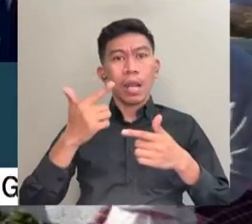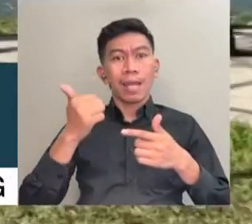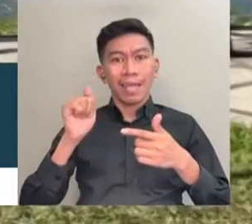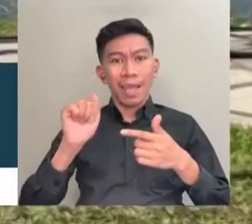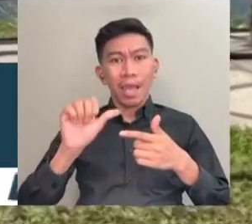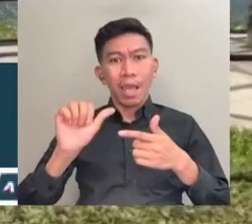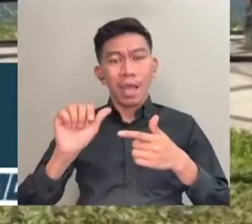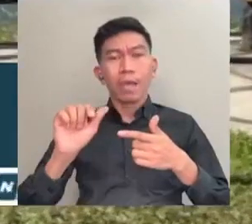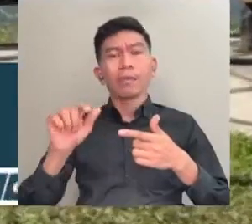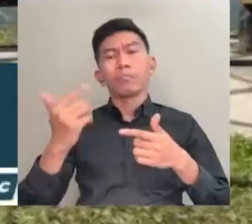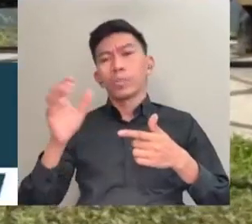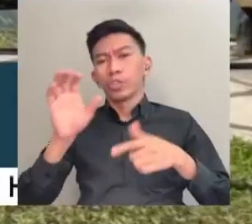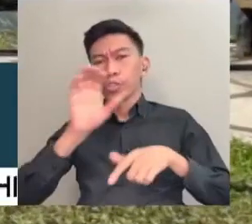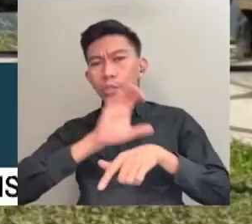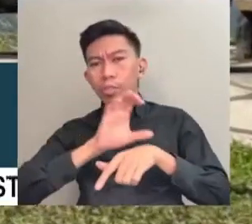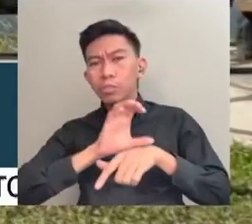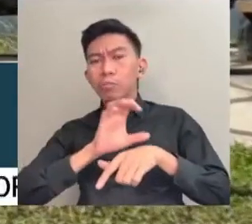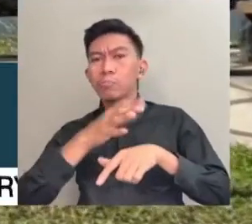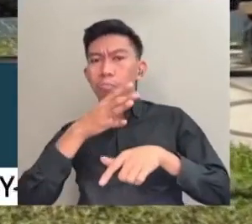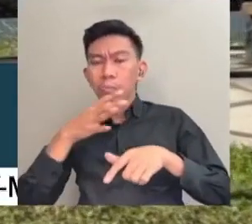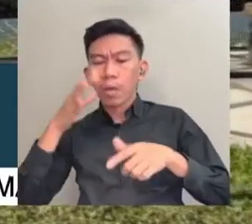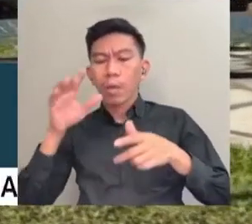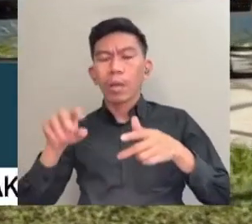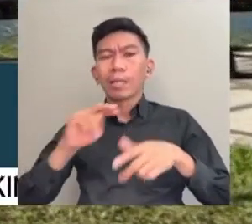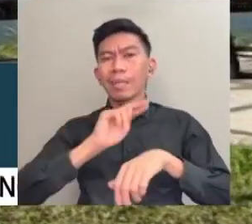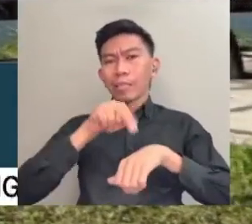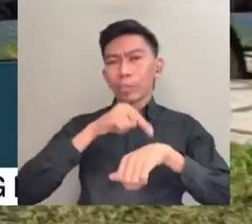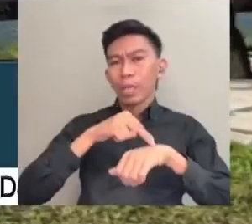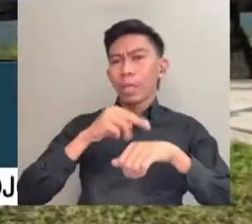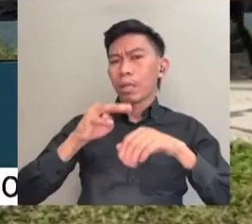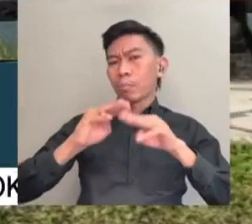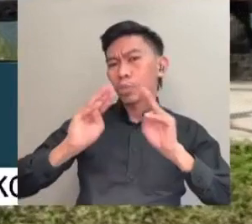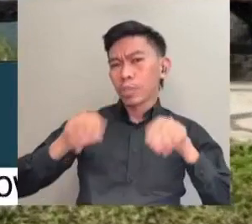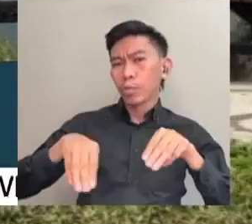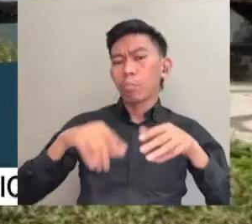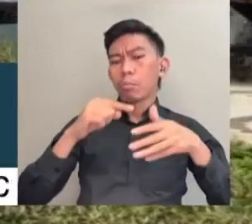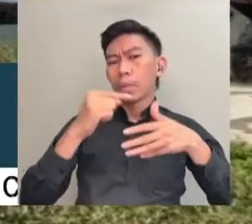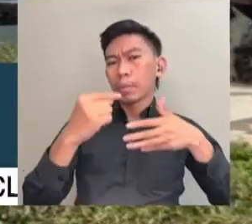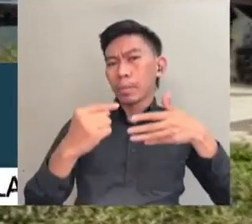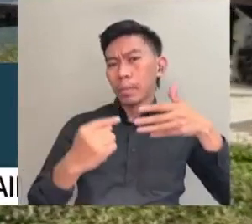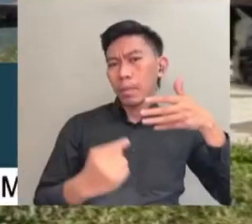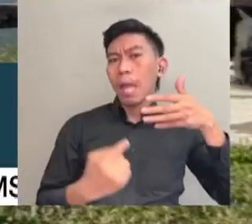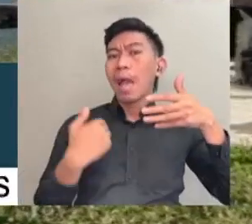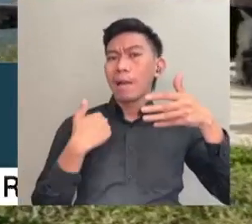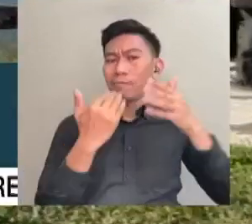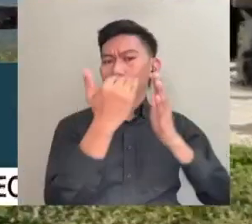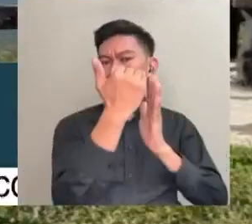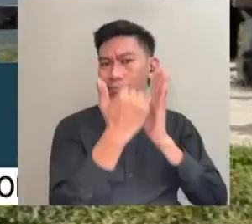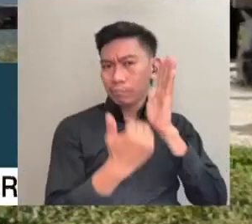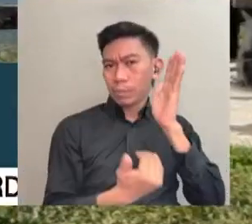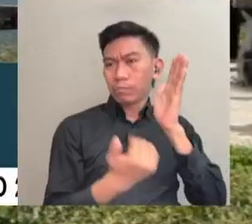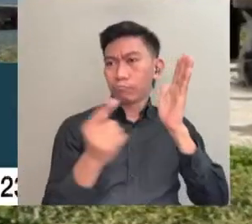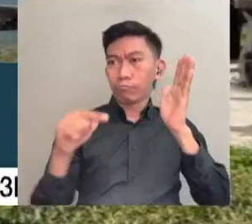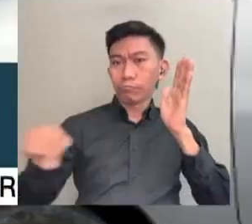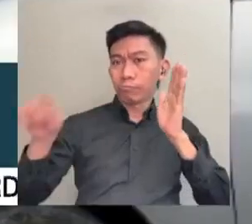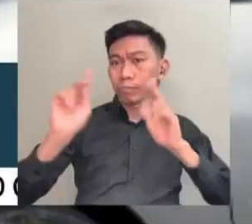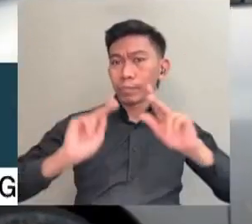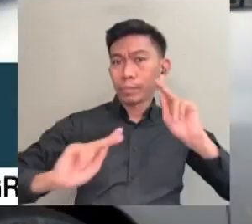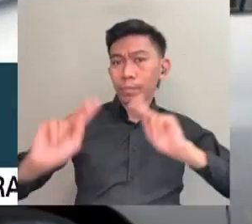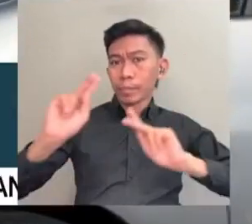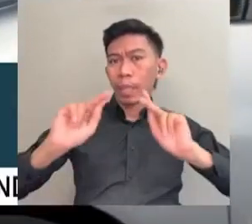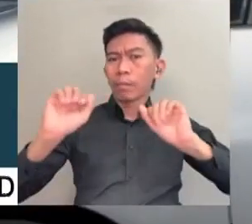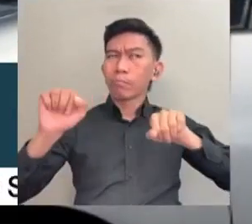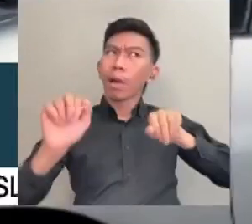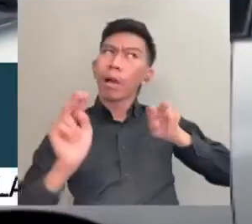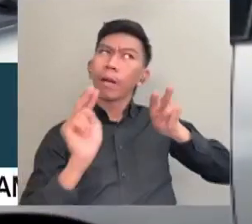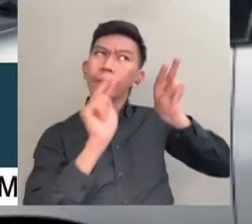Daraga Church, and then the National Museum. So they made this list so that the tourists will know where to